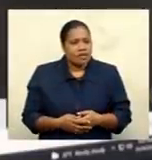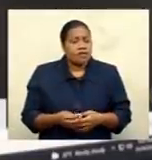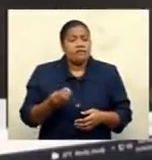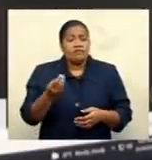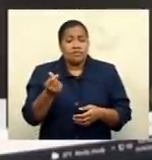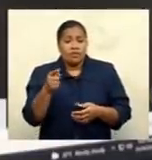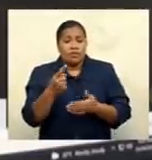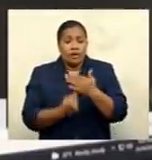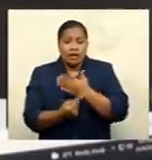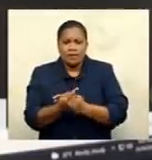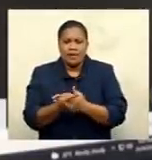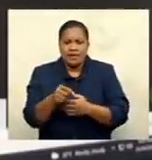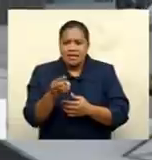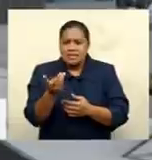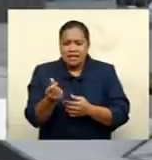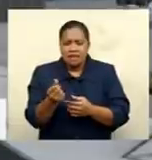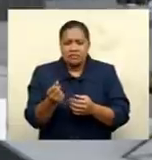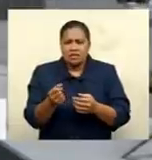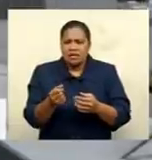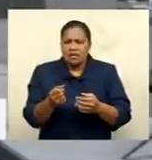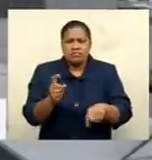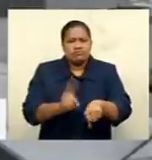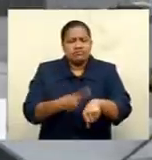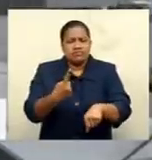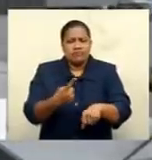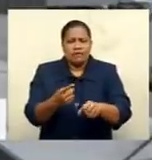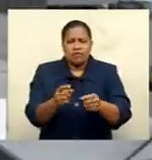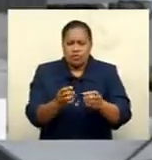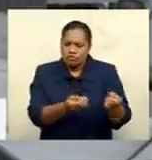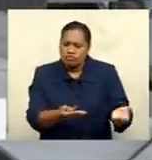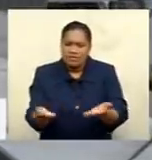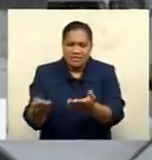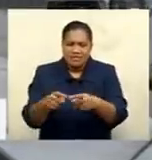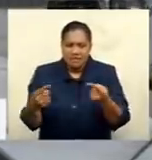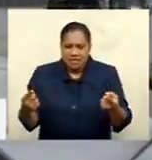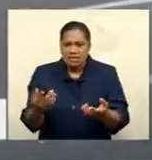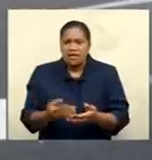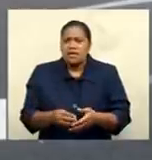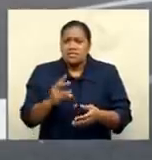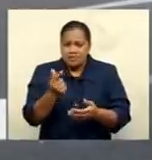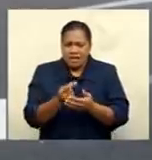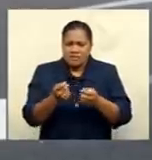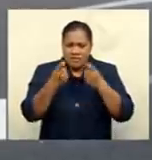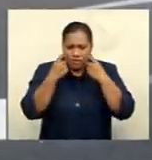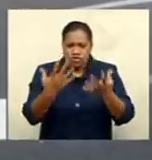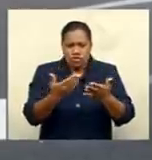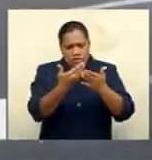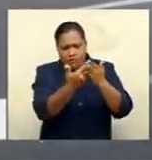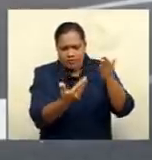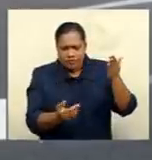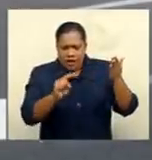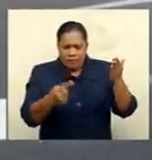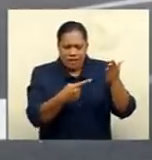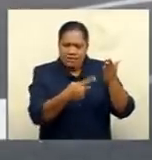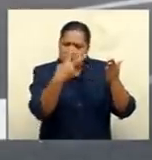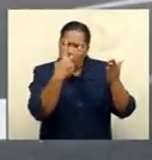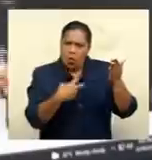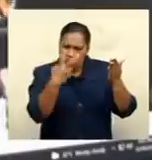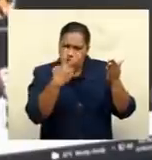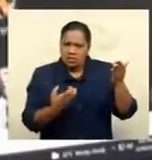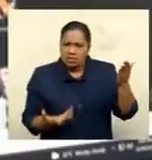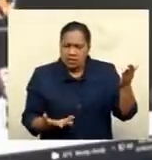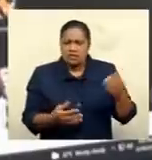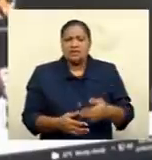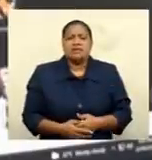delay in delivery of items, receiving payments for items which is out of stock, non-disclosure of charges, delivery